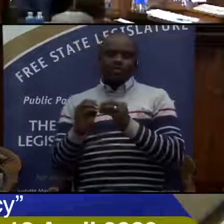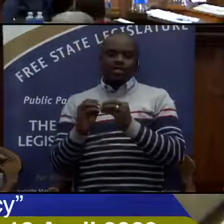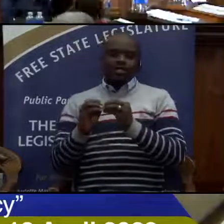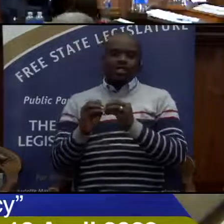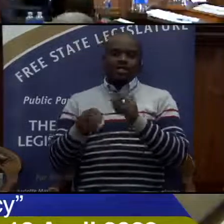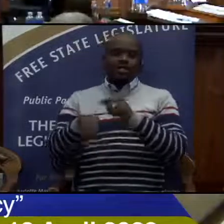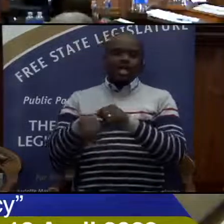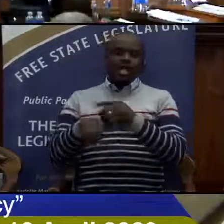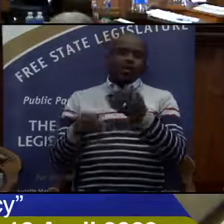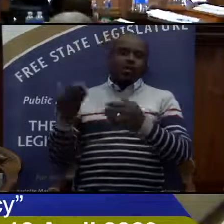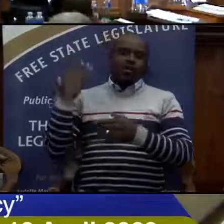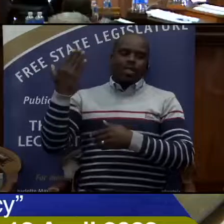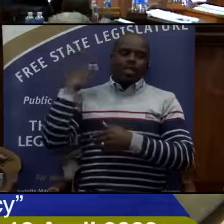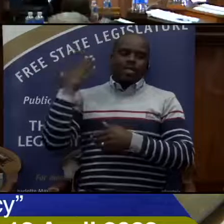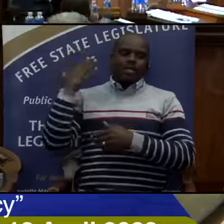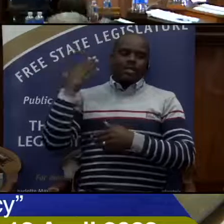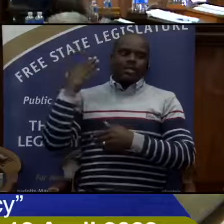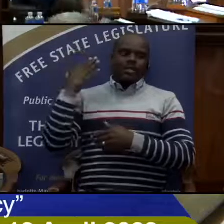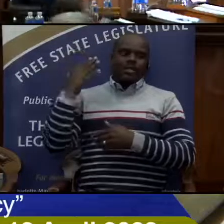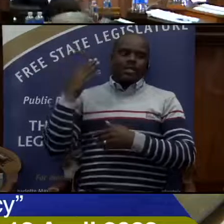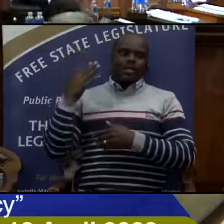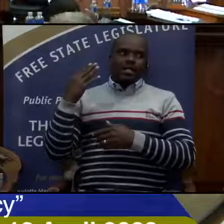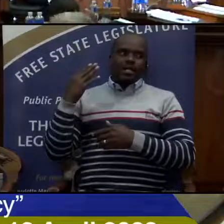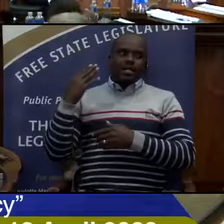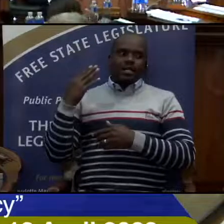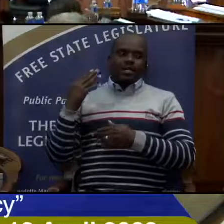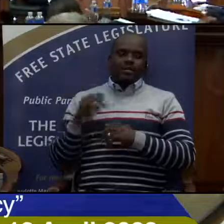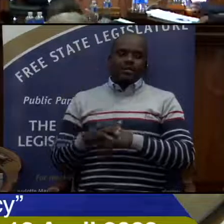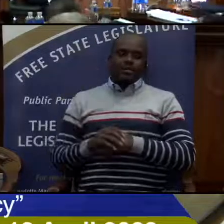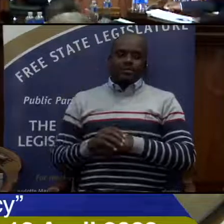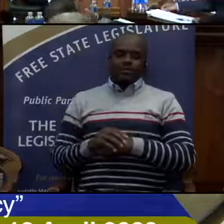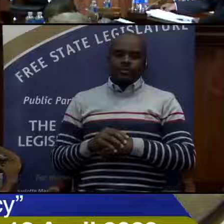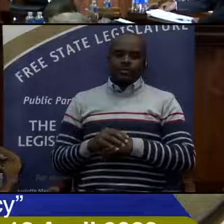Please invite him. Honorable Msimanga.